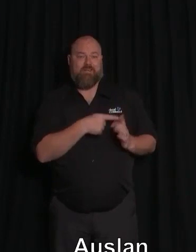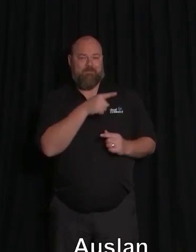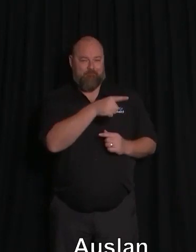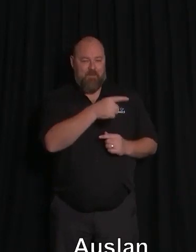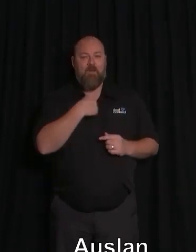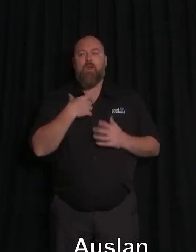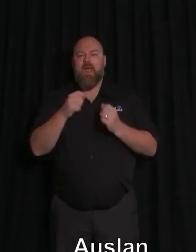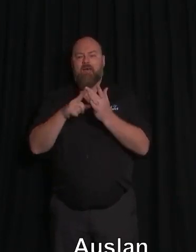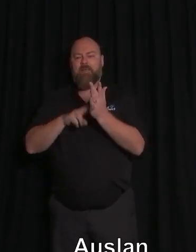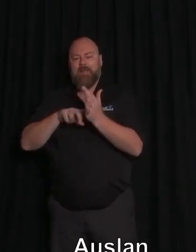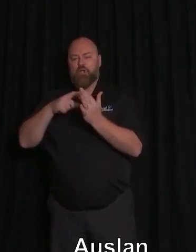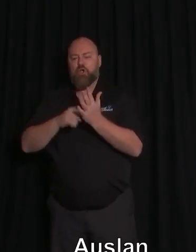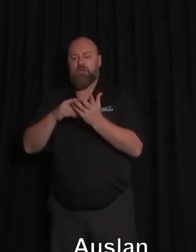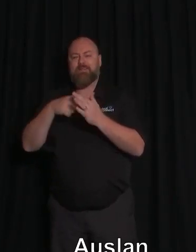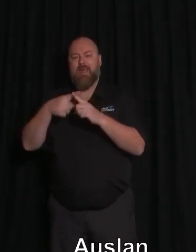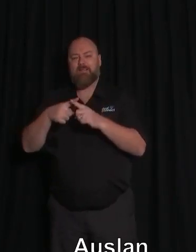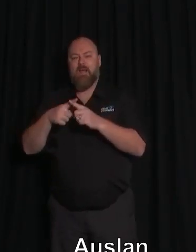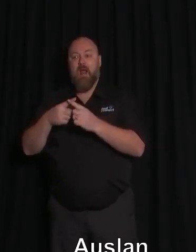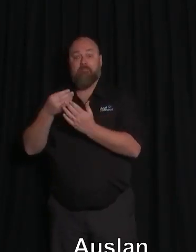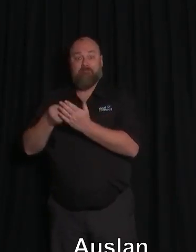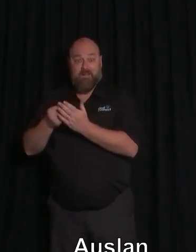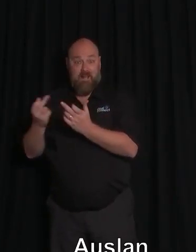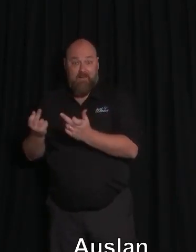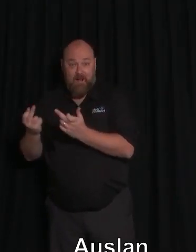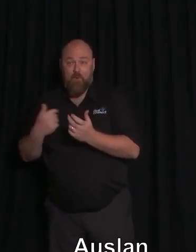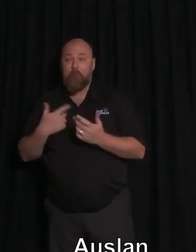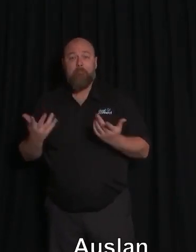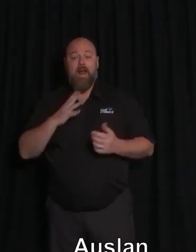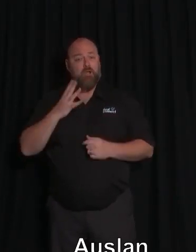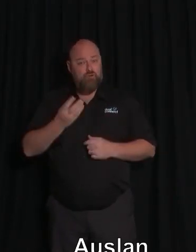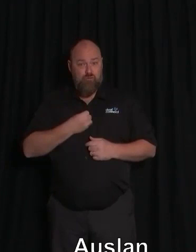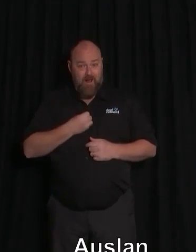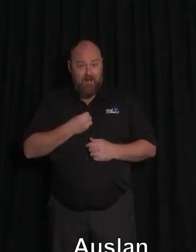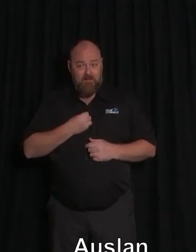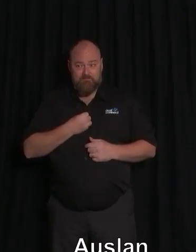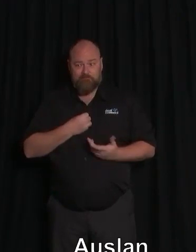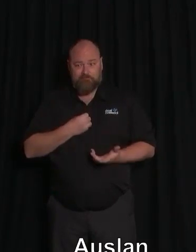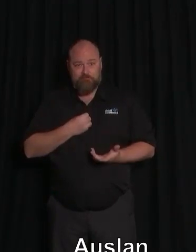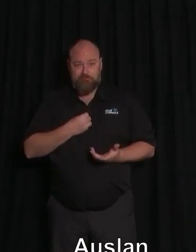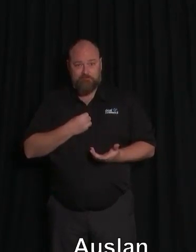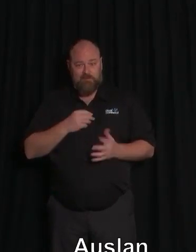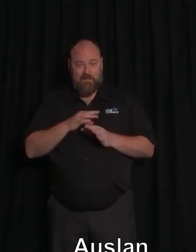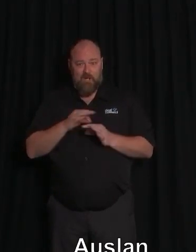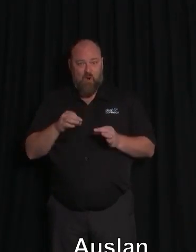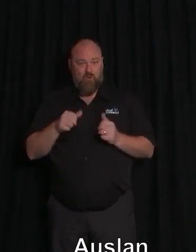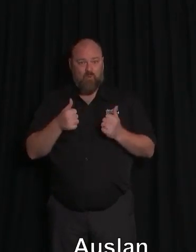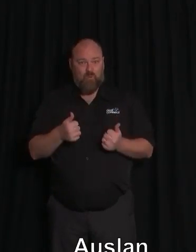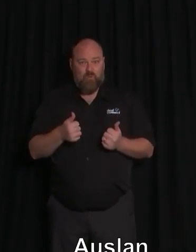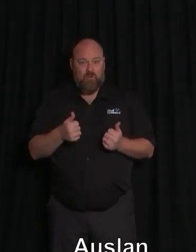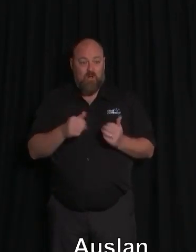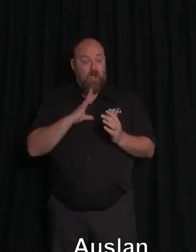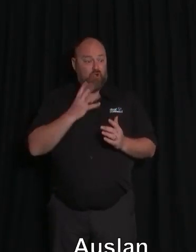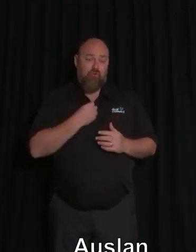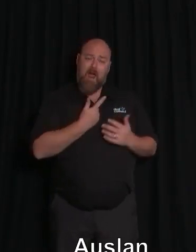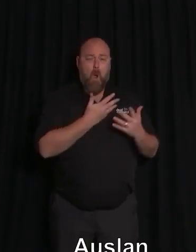funding reports, which are really good as well. But trans and intersex groups are not getting money. Trans groups are better, and intersex groups really, really are